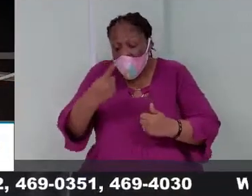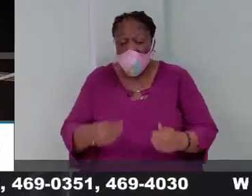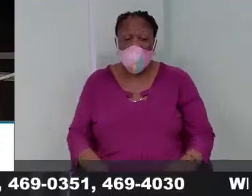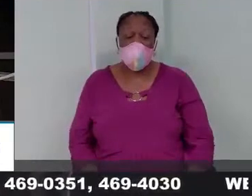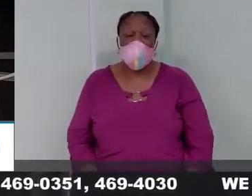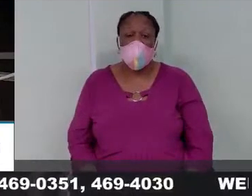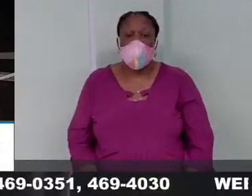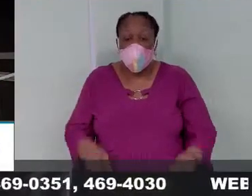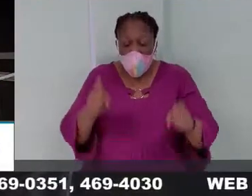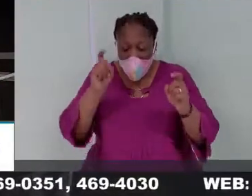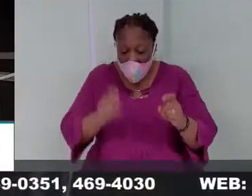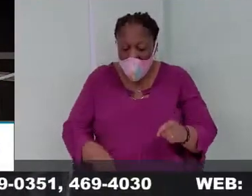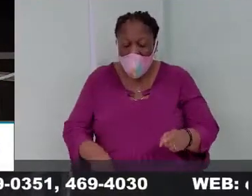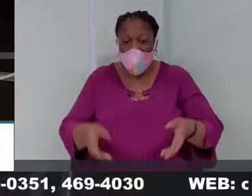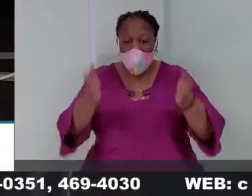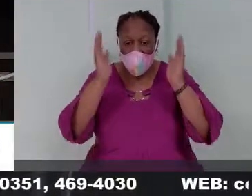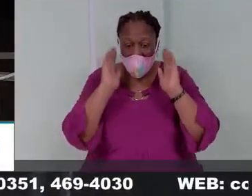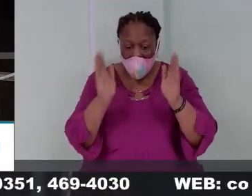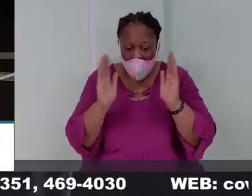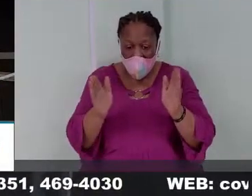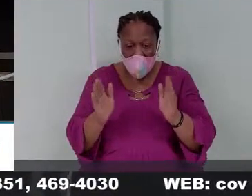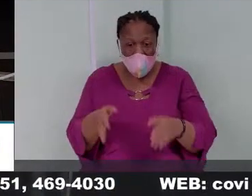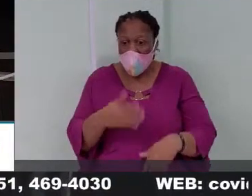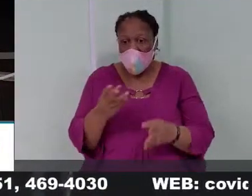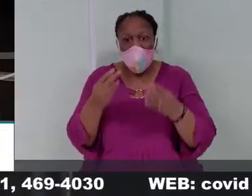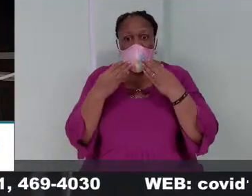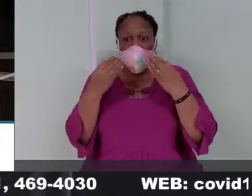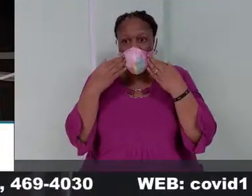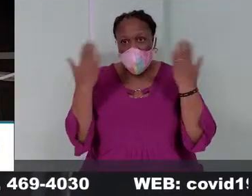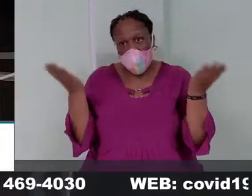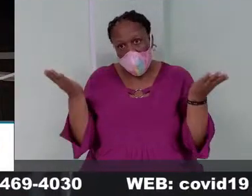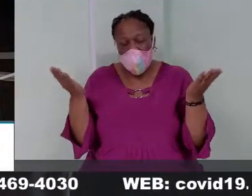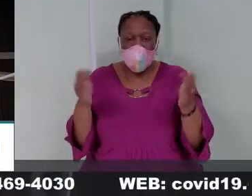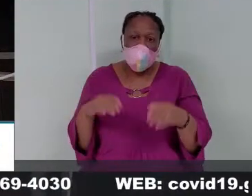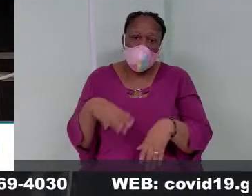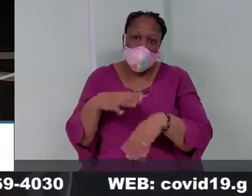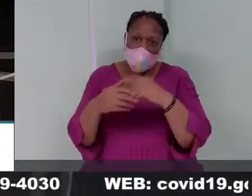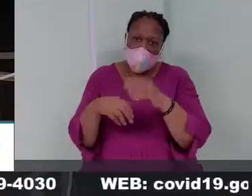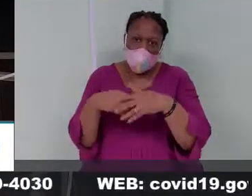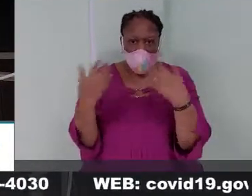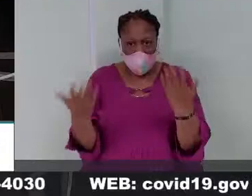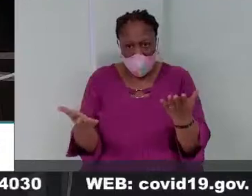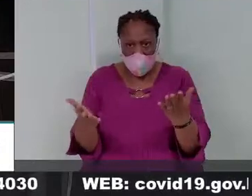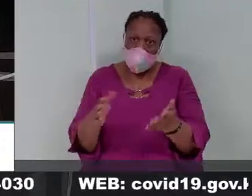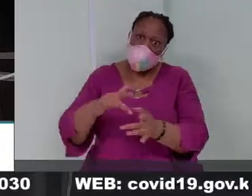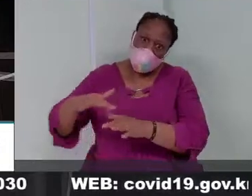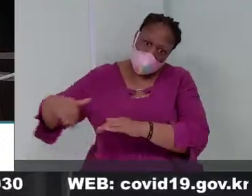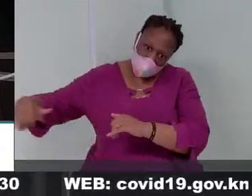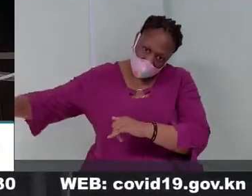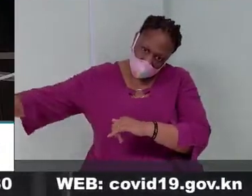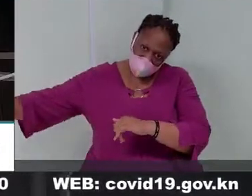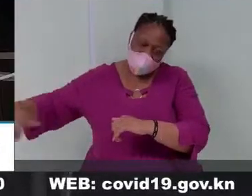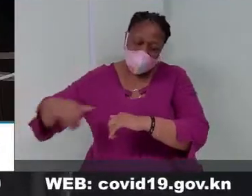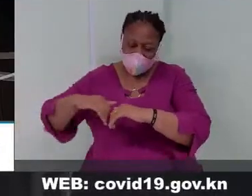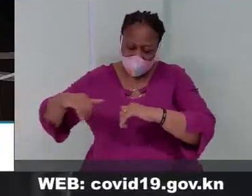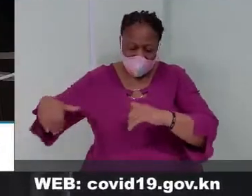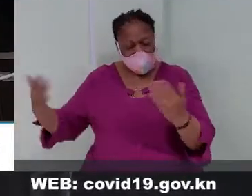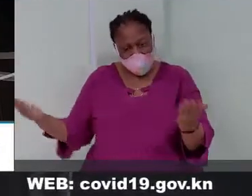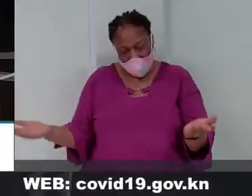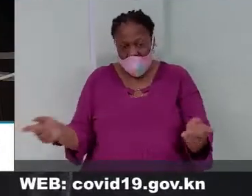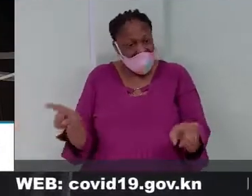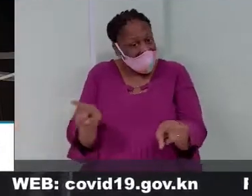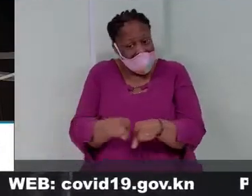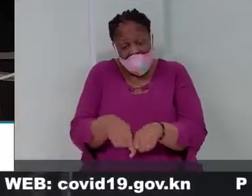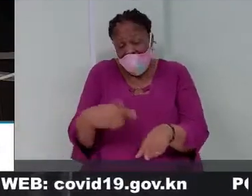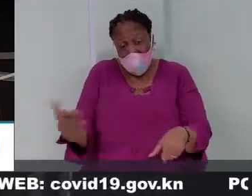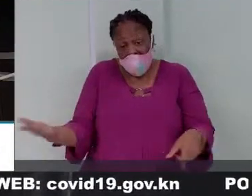the measures that one need to take to control the spread of the original virus are the same measures we need to